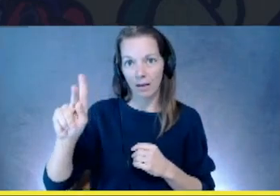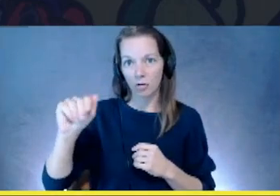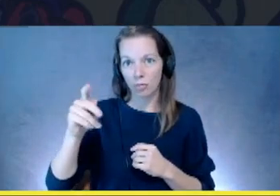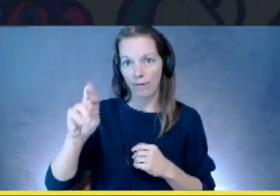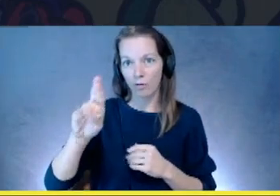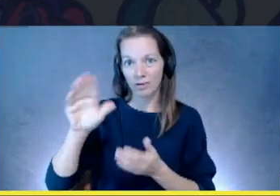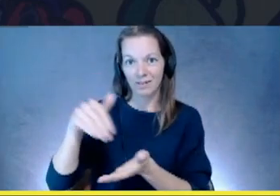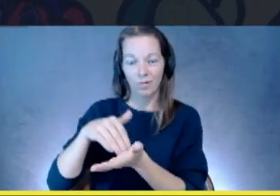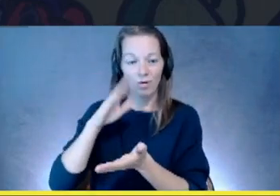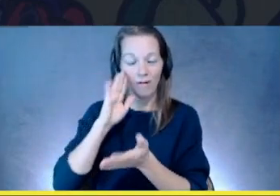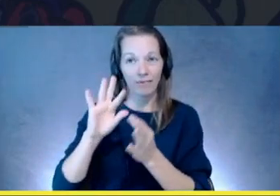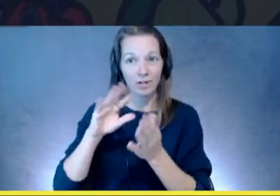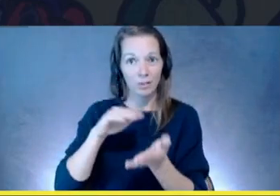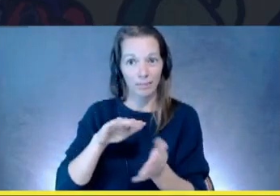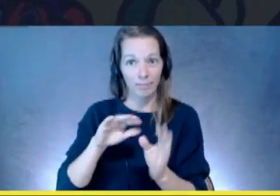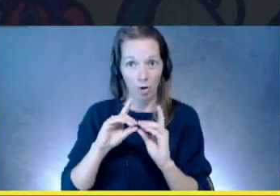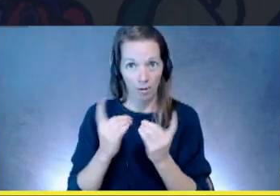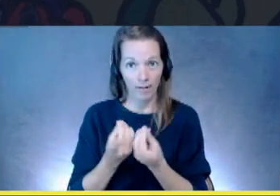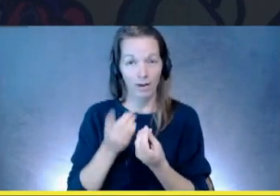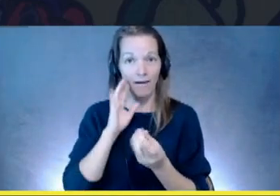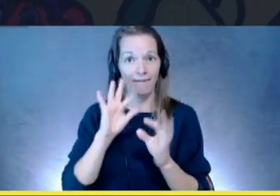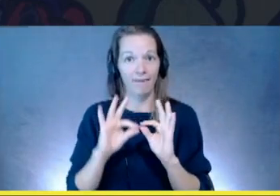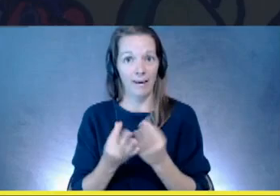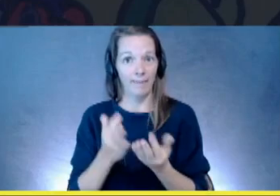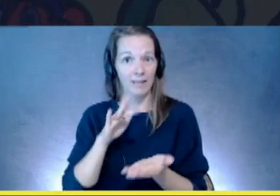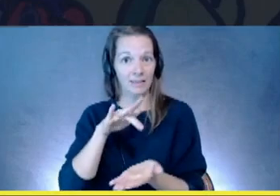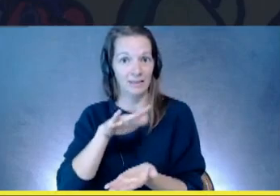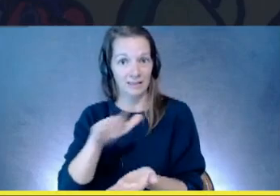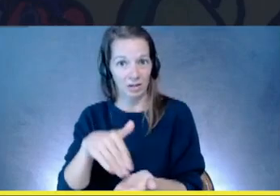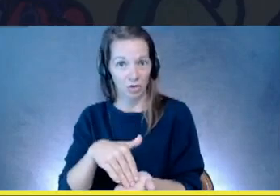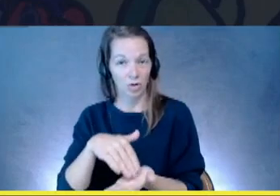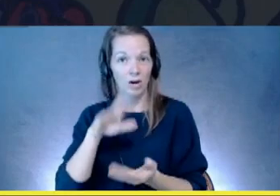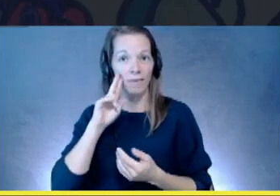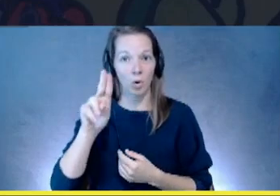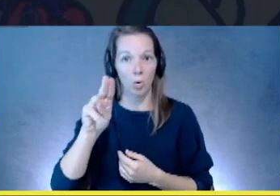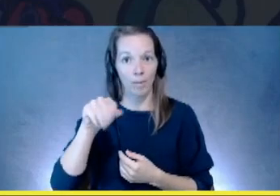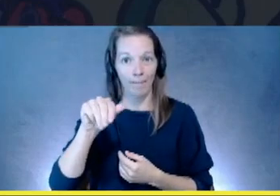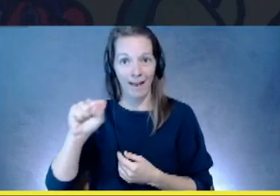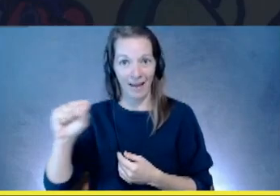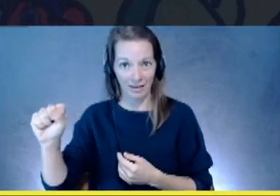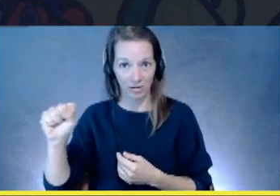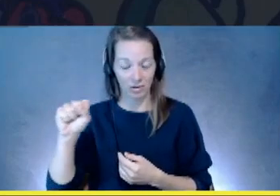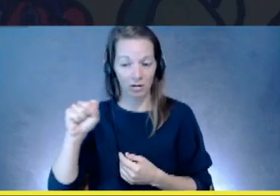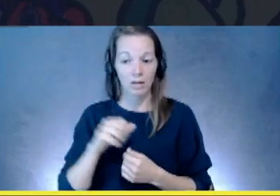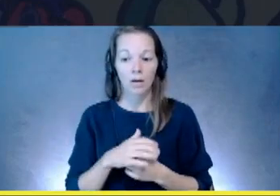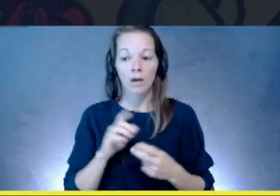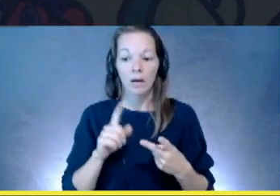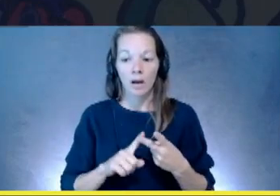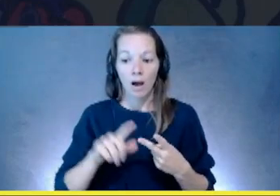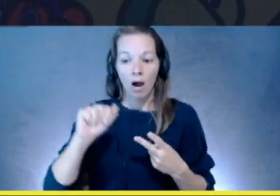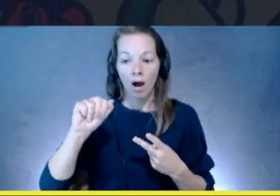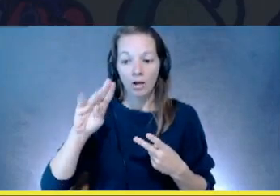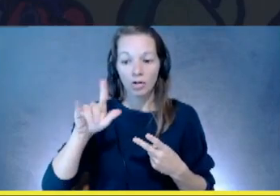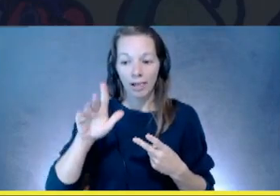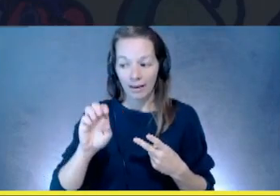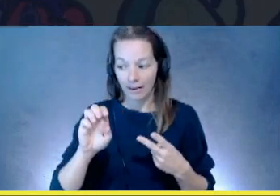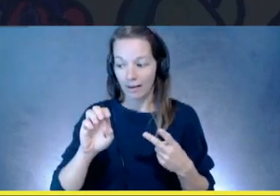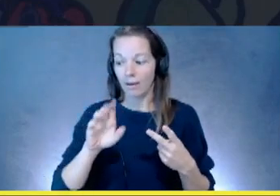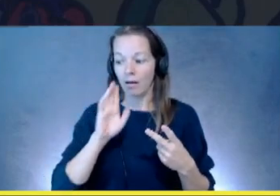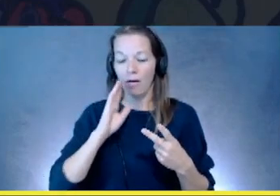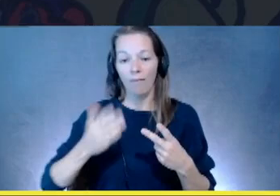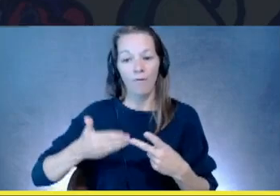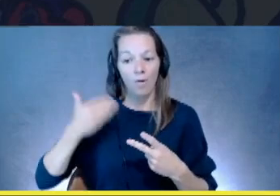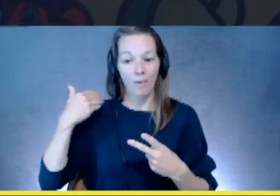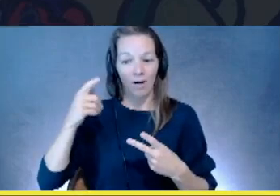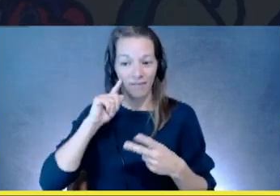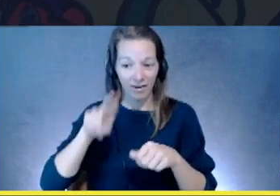Family Medicine Community Health at UMass Chan Medical School, and Dr. Anjali Forber-Pratt, the Director of the National Institute